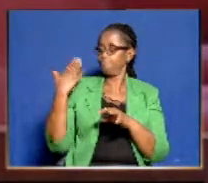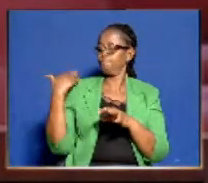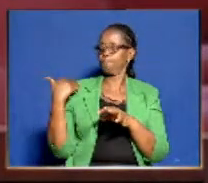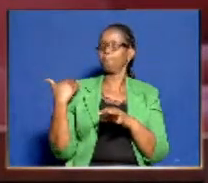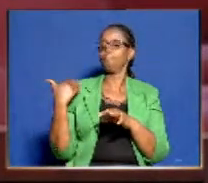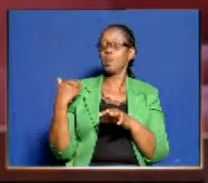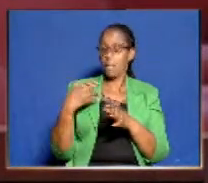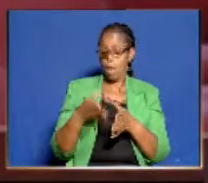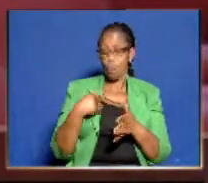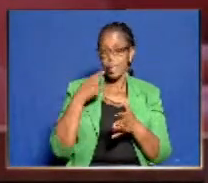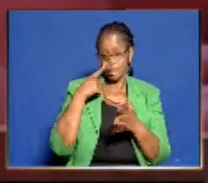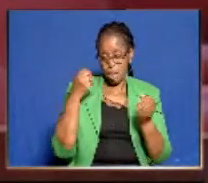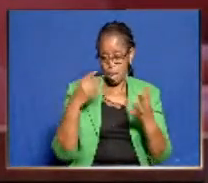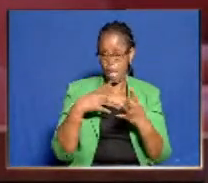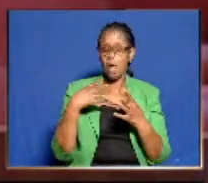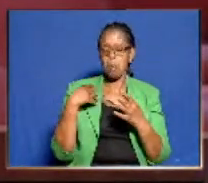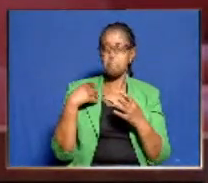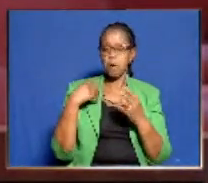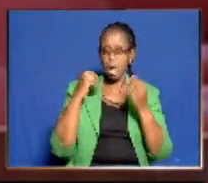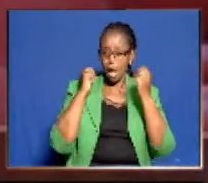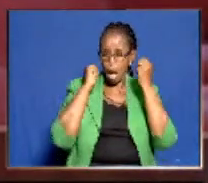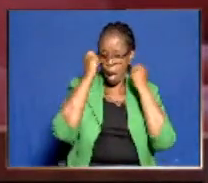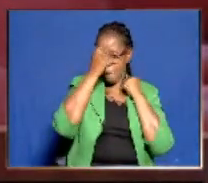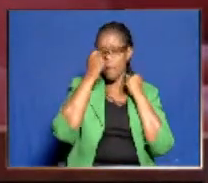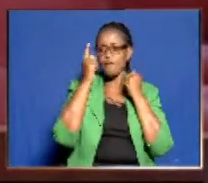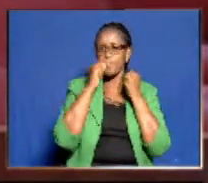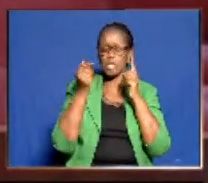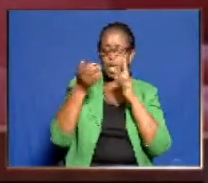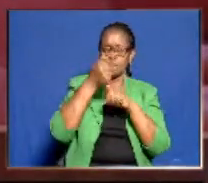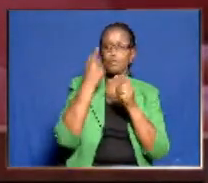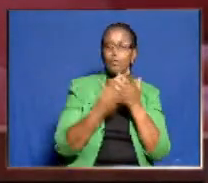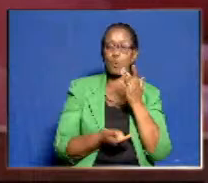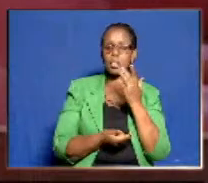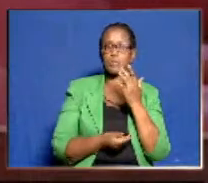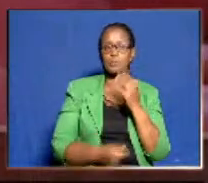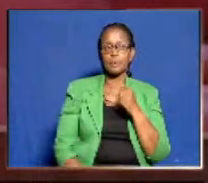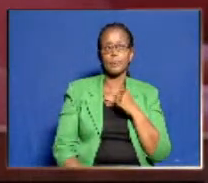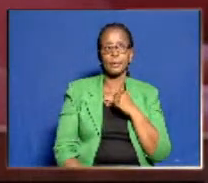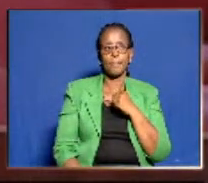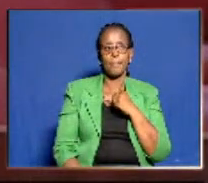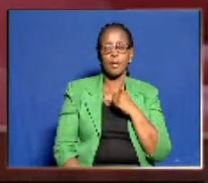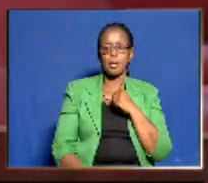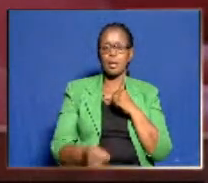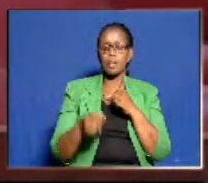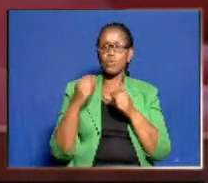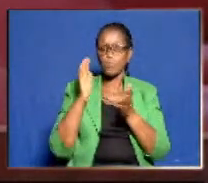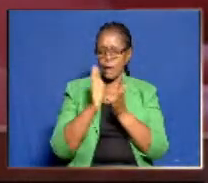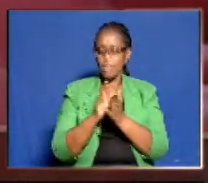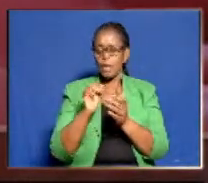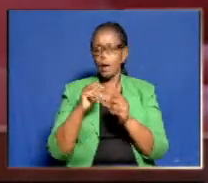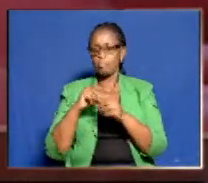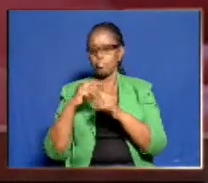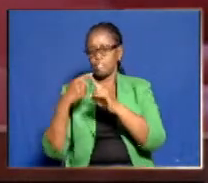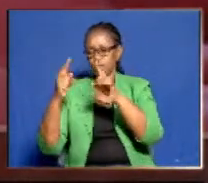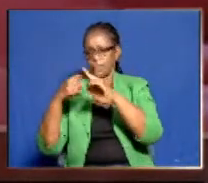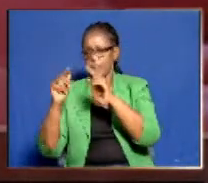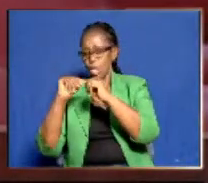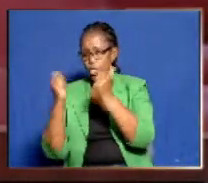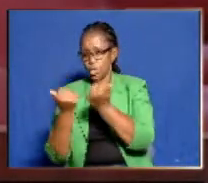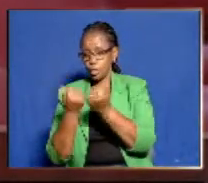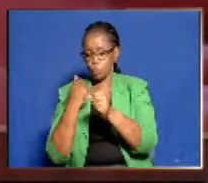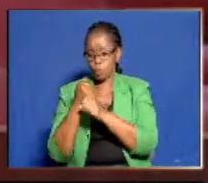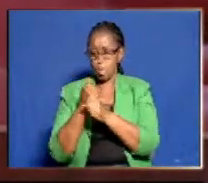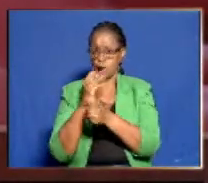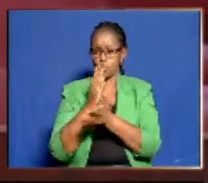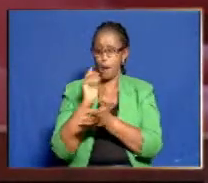achieve, of course, together with the rest of the agencies who are teaming up together to ensure that the Kenya we live in is a